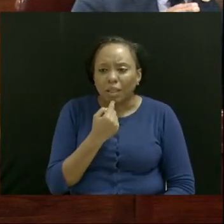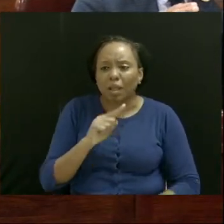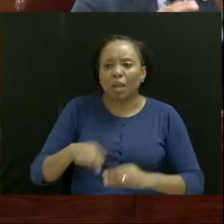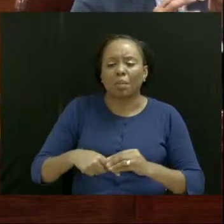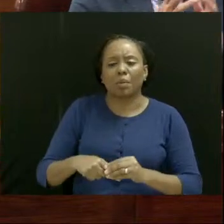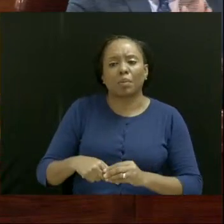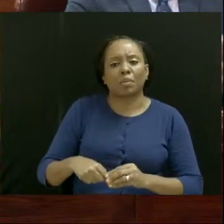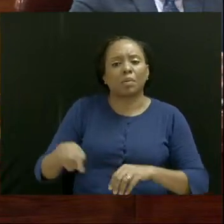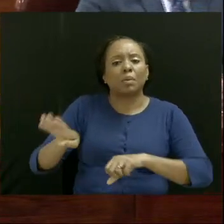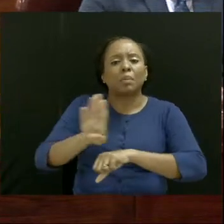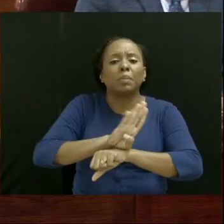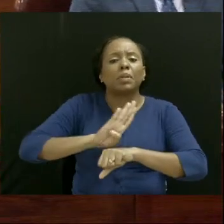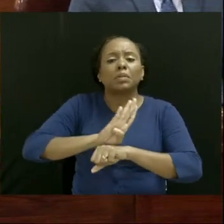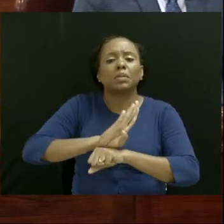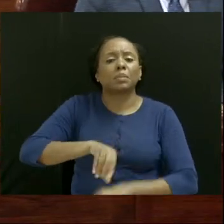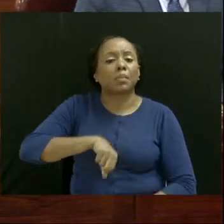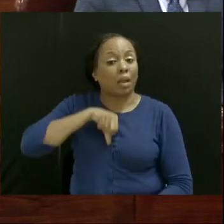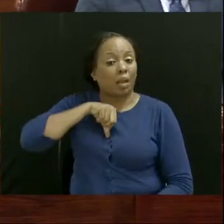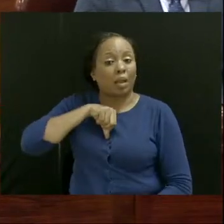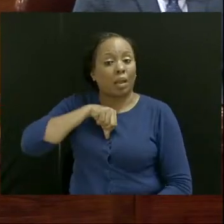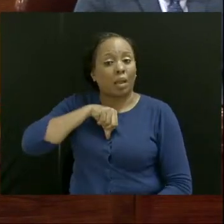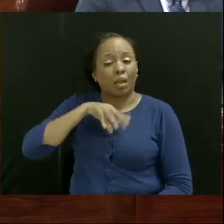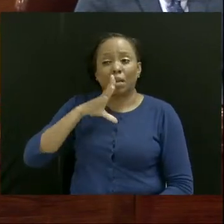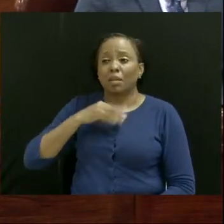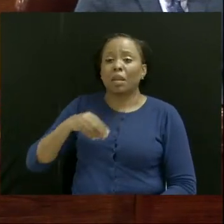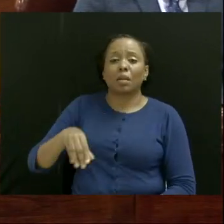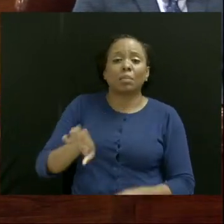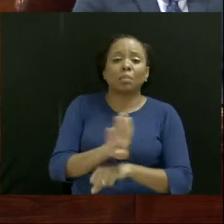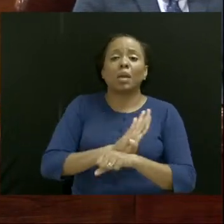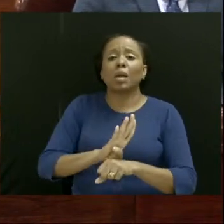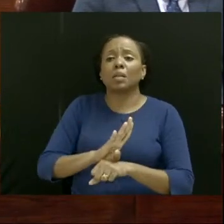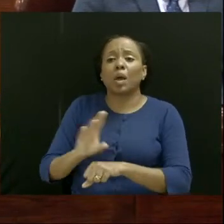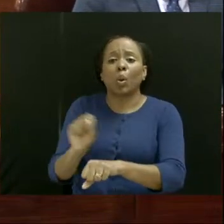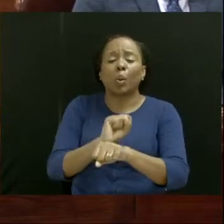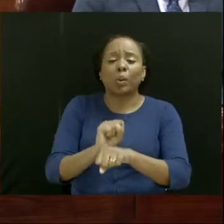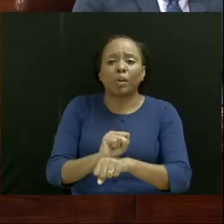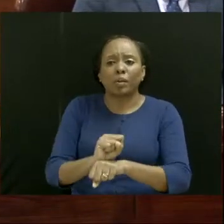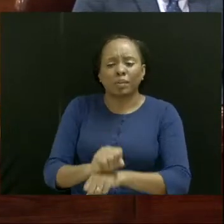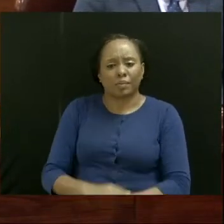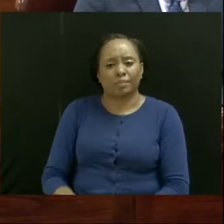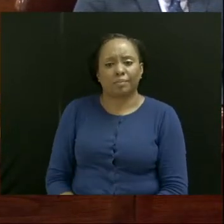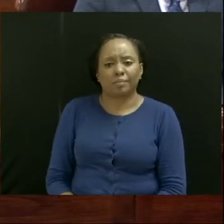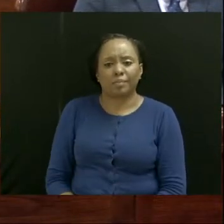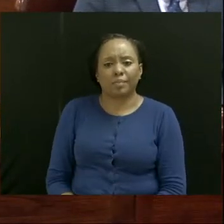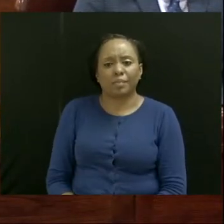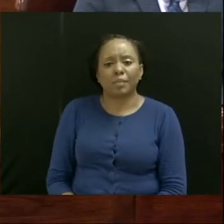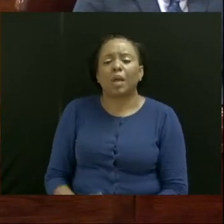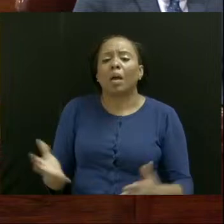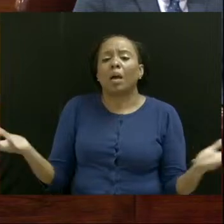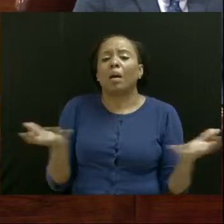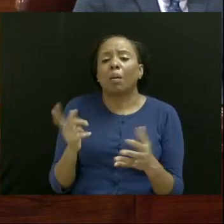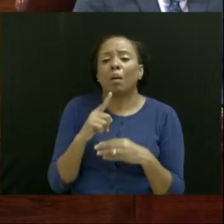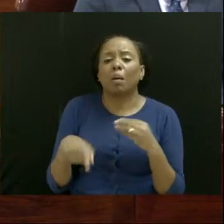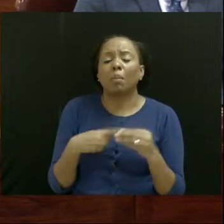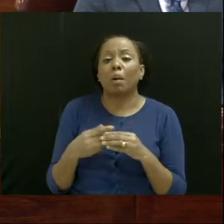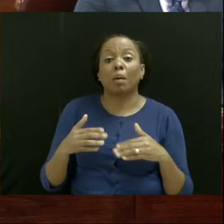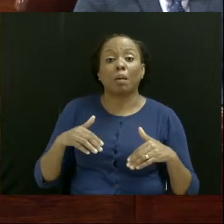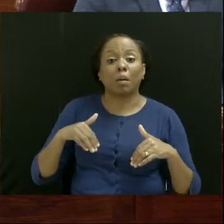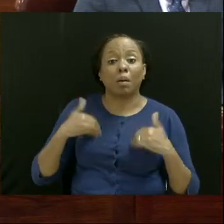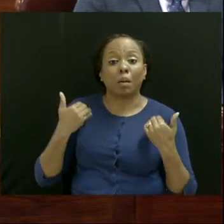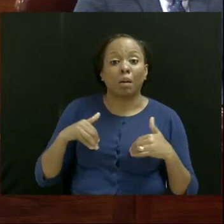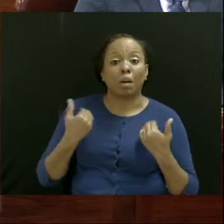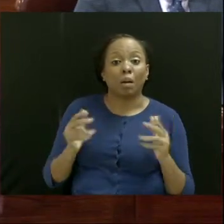industry? How serious are we about our young people? How serious are